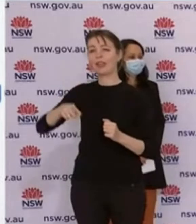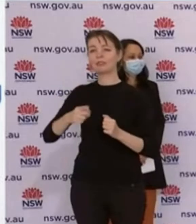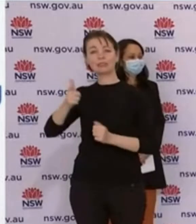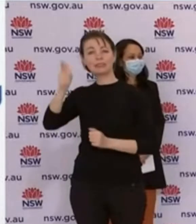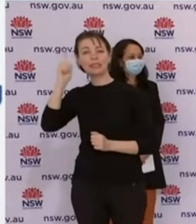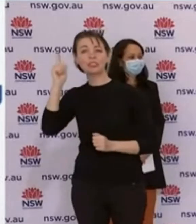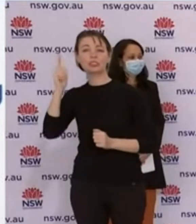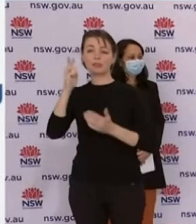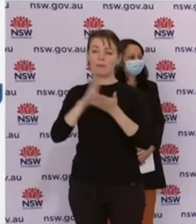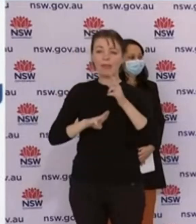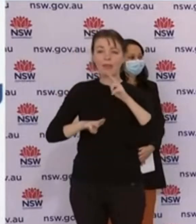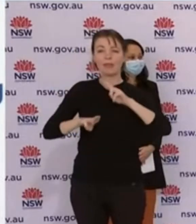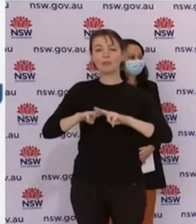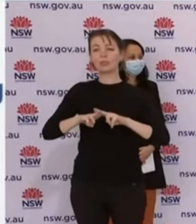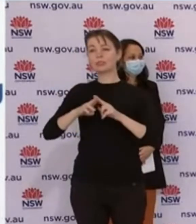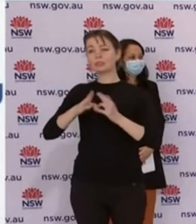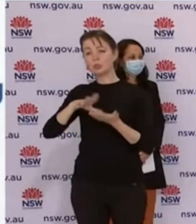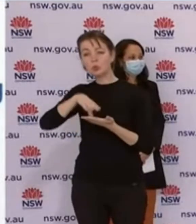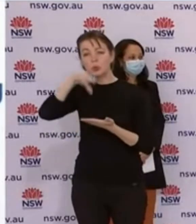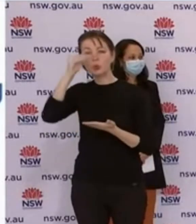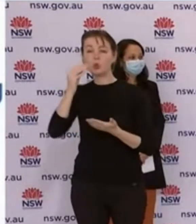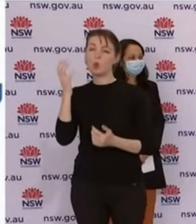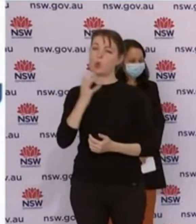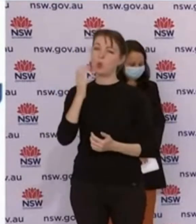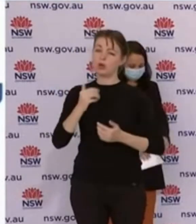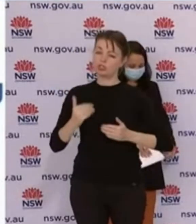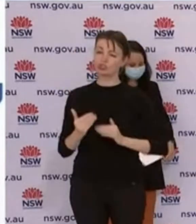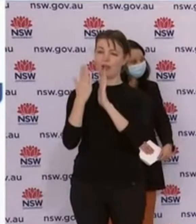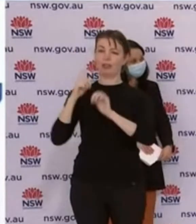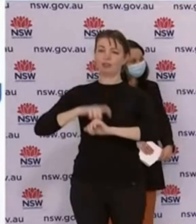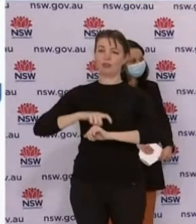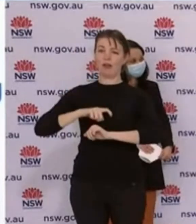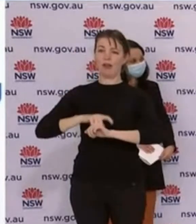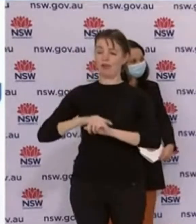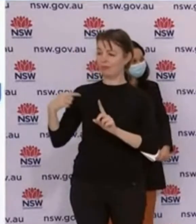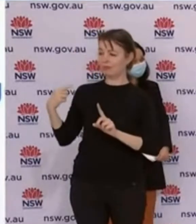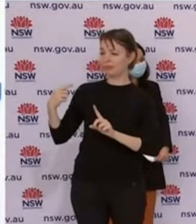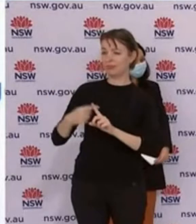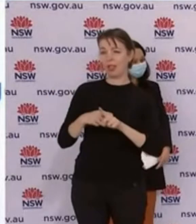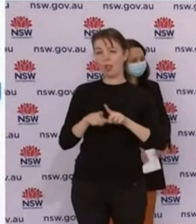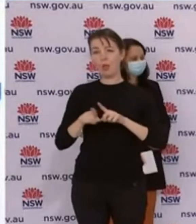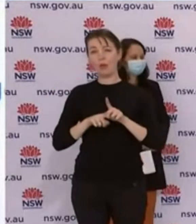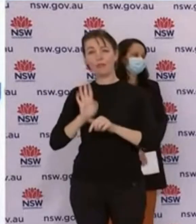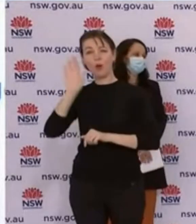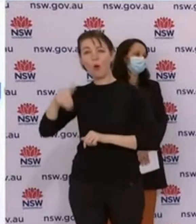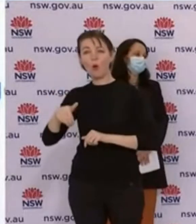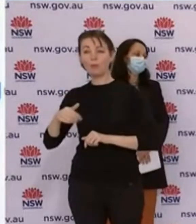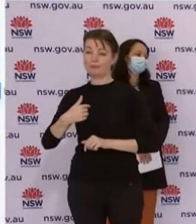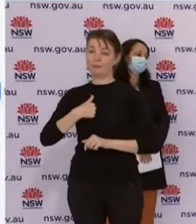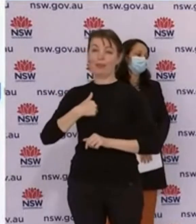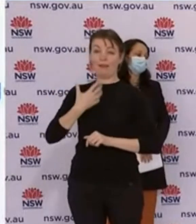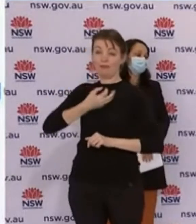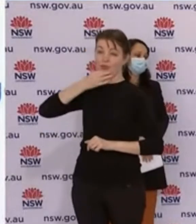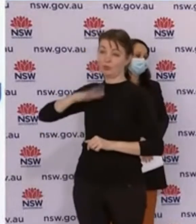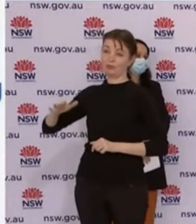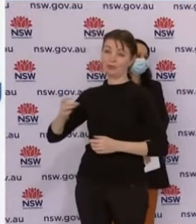our students during what has been a really challenging time. Learning from home is difficult. As a parent myself, I can attest to that. But each and every